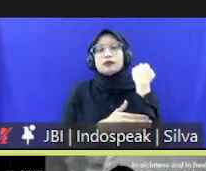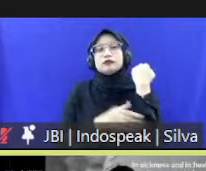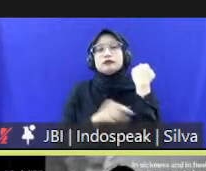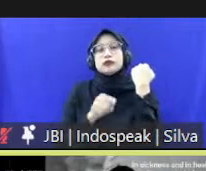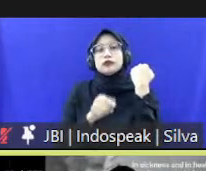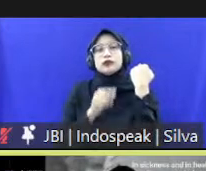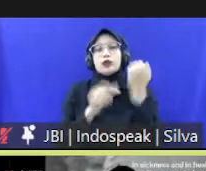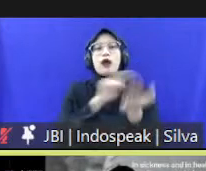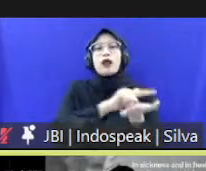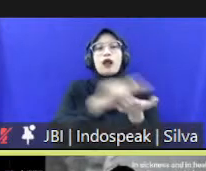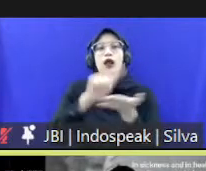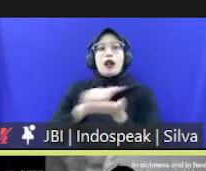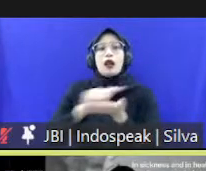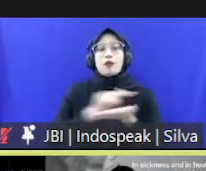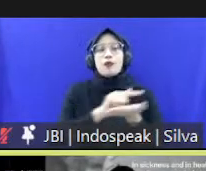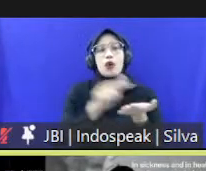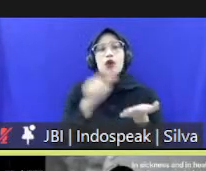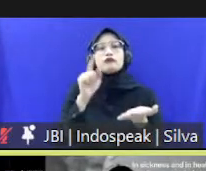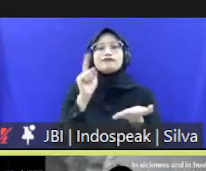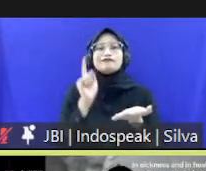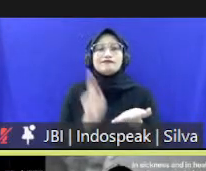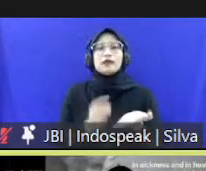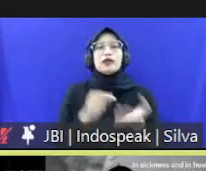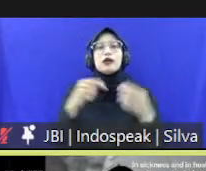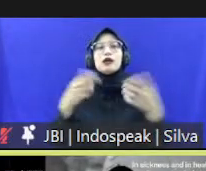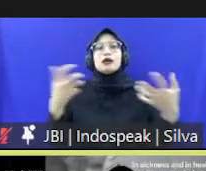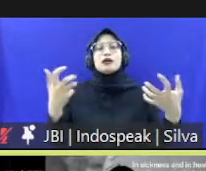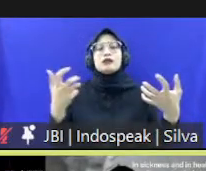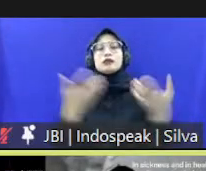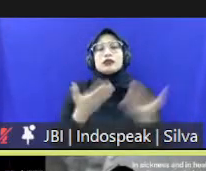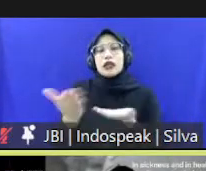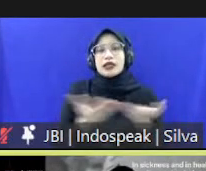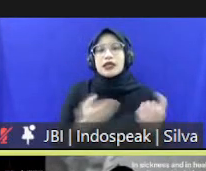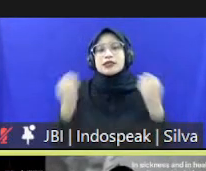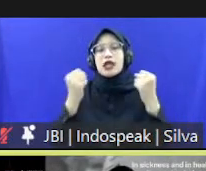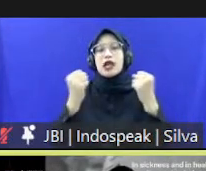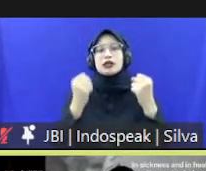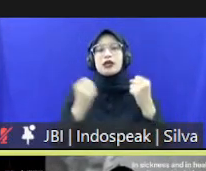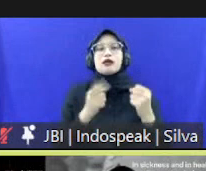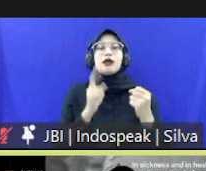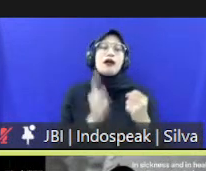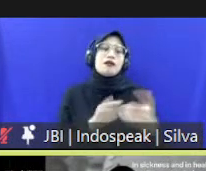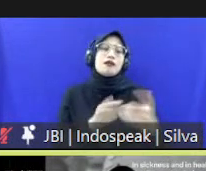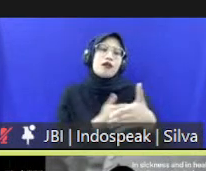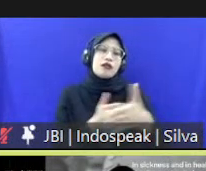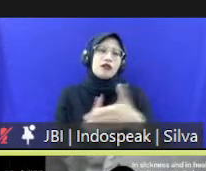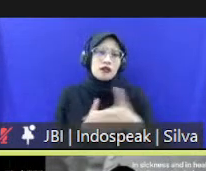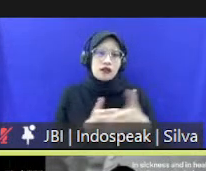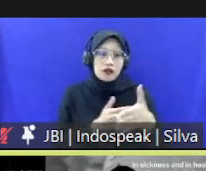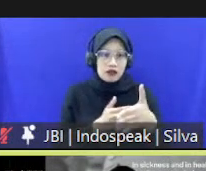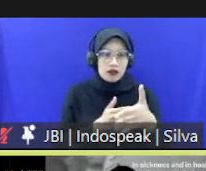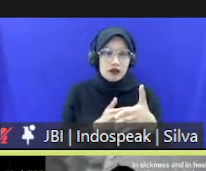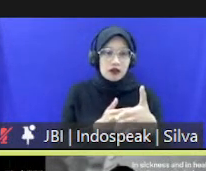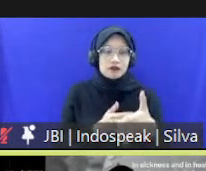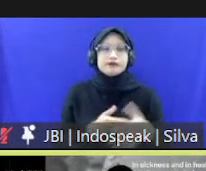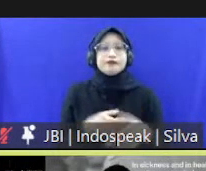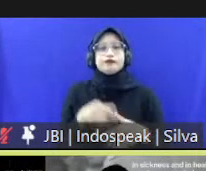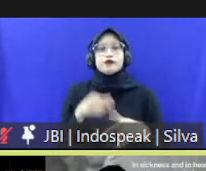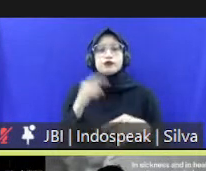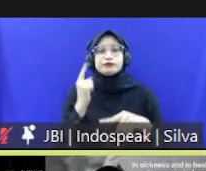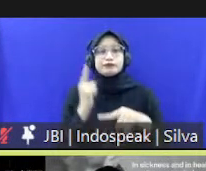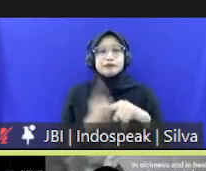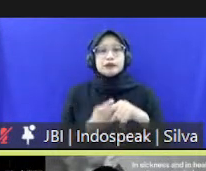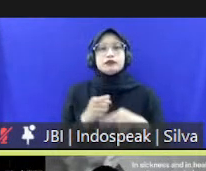essential health services, also in immunization, NCD, family planning, and reproductive health. And this is